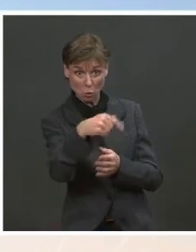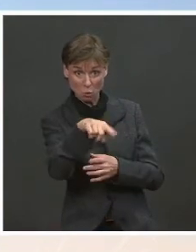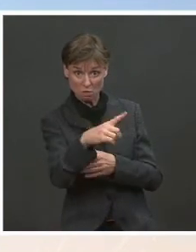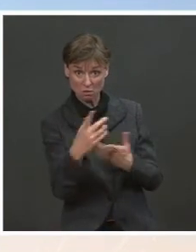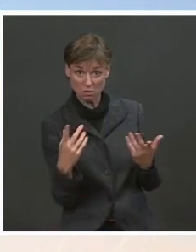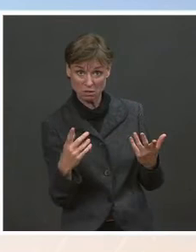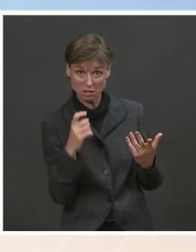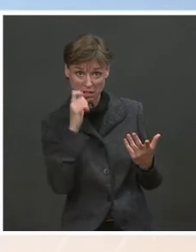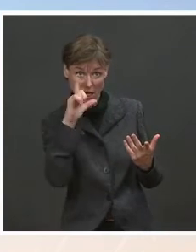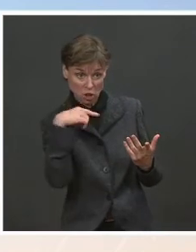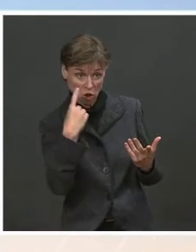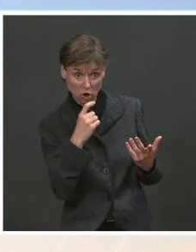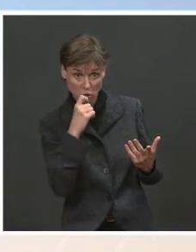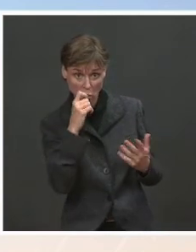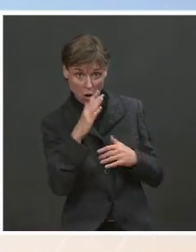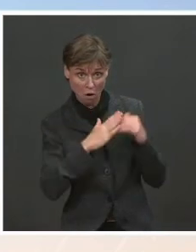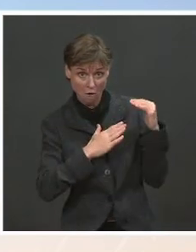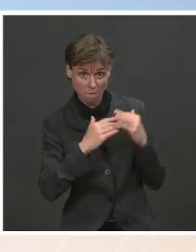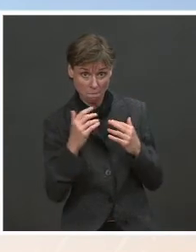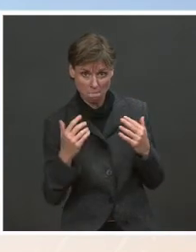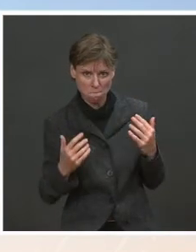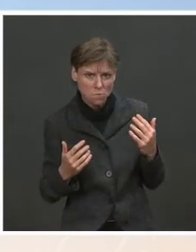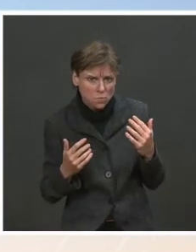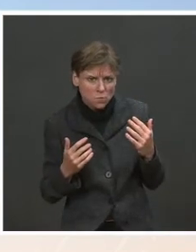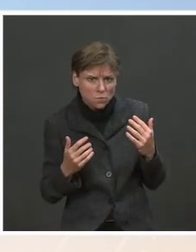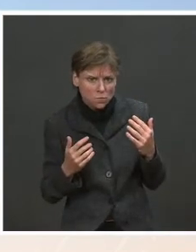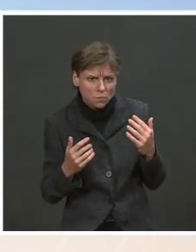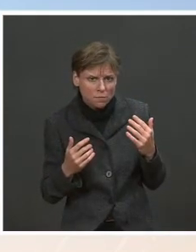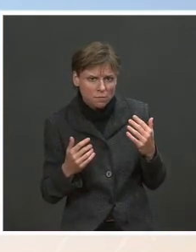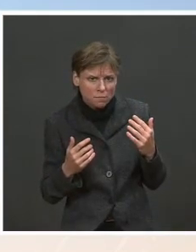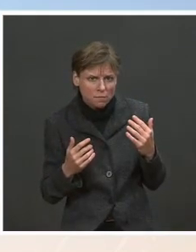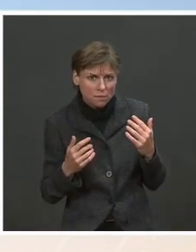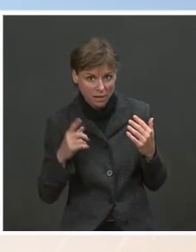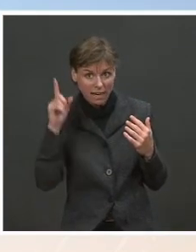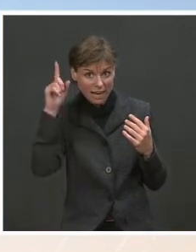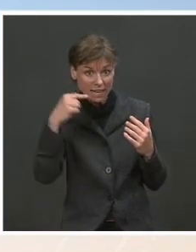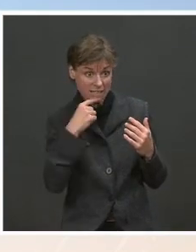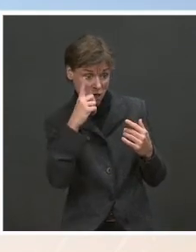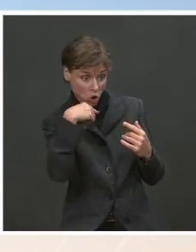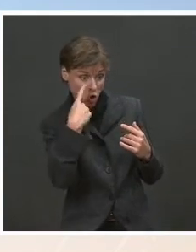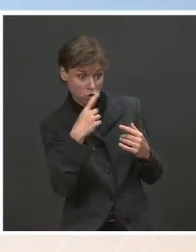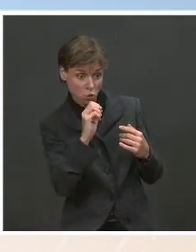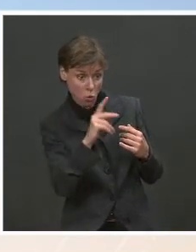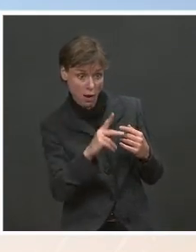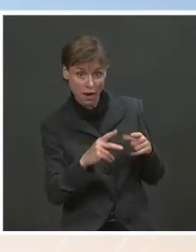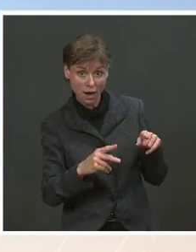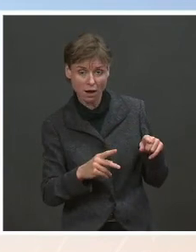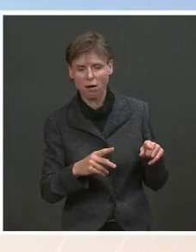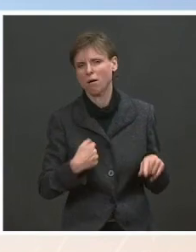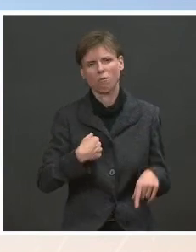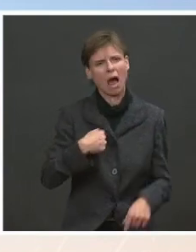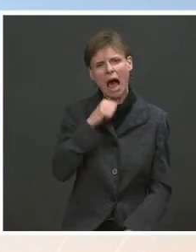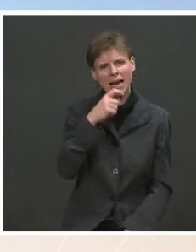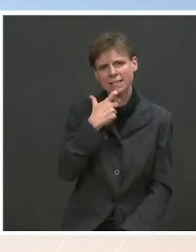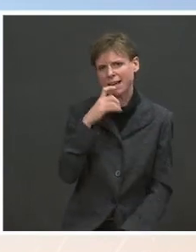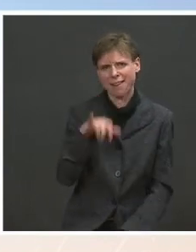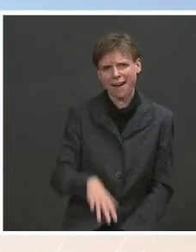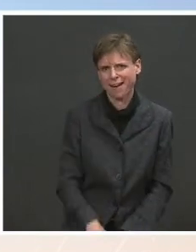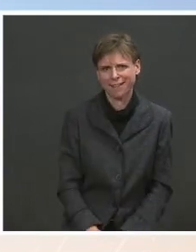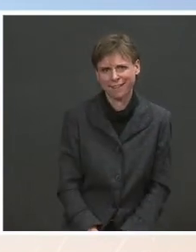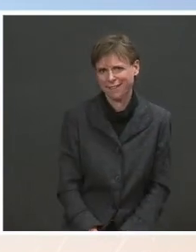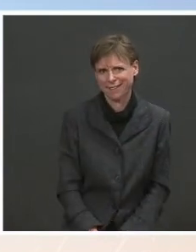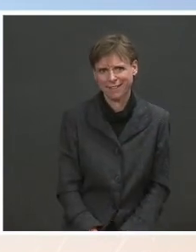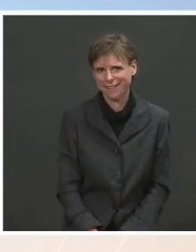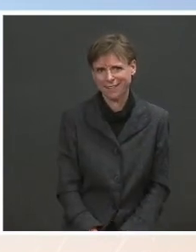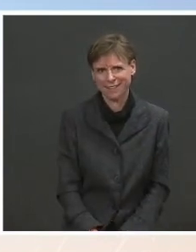uncomfortable. I know the media are trying to get in there to get their own pictures. It looks okay to him? I certainly did not say that. This is